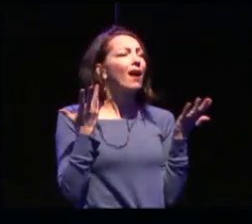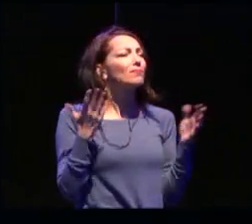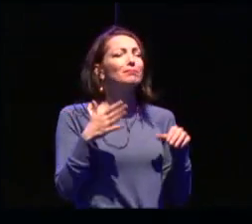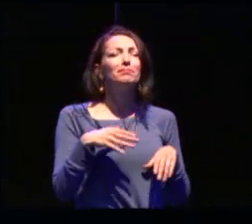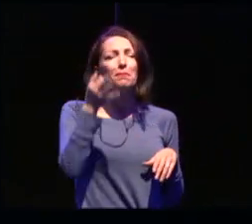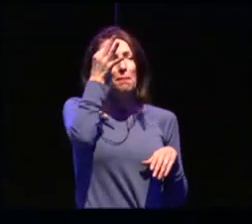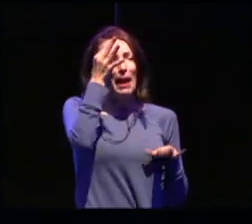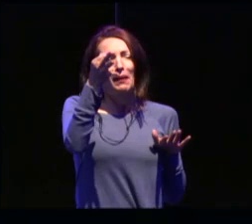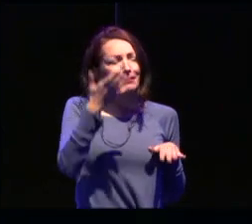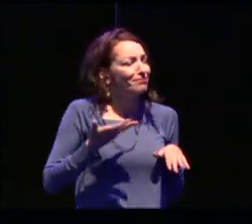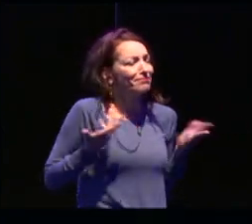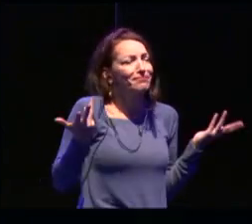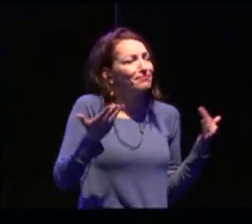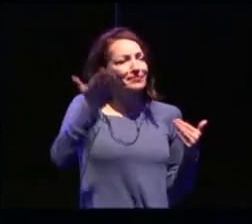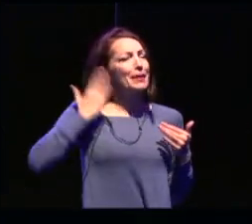the past.